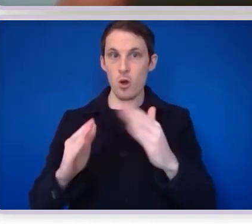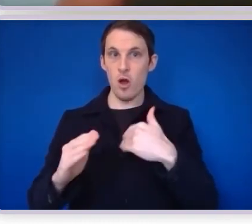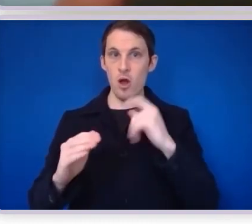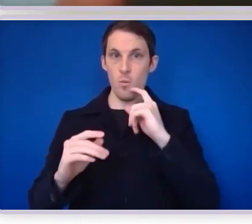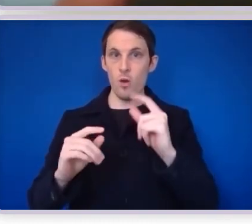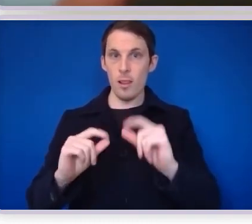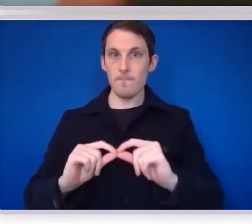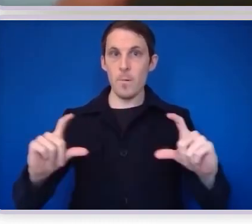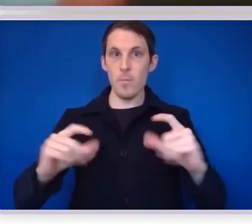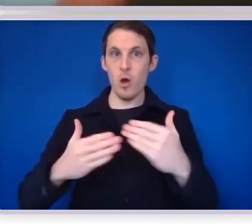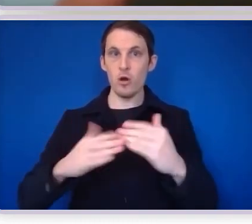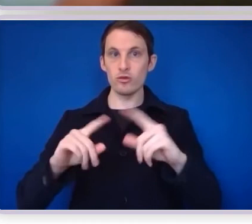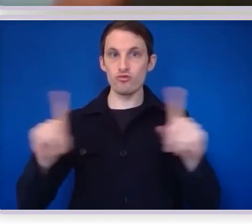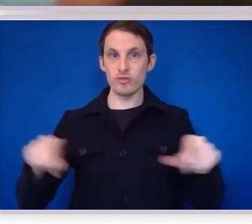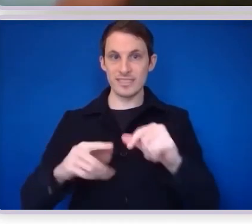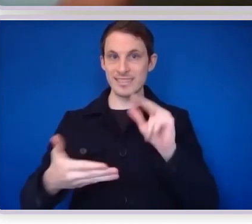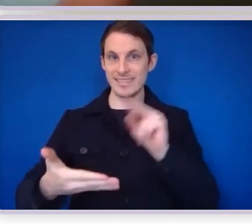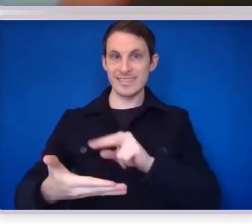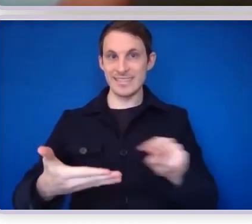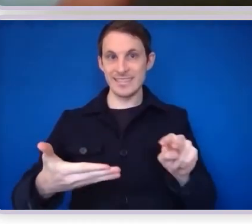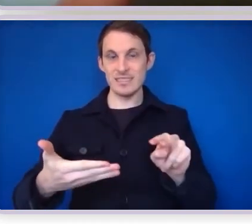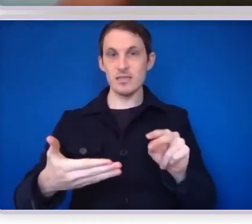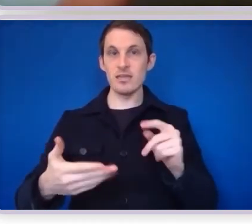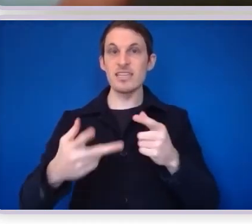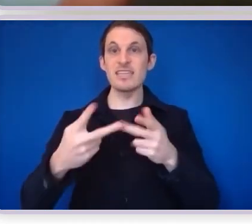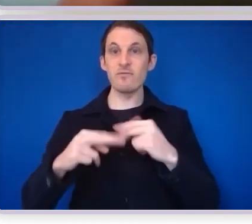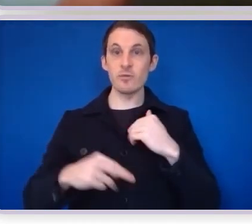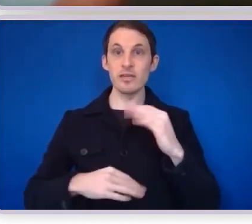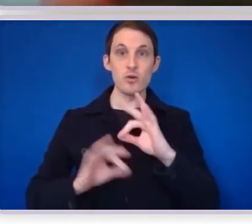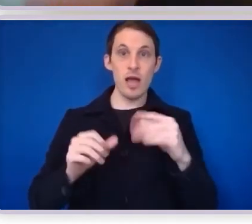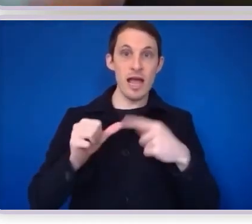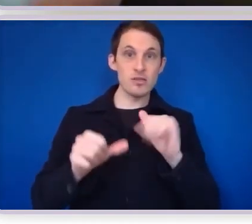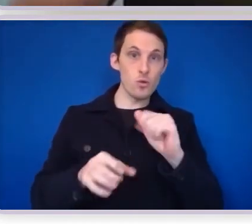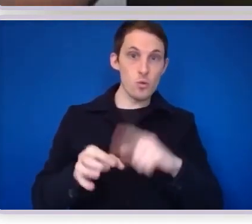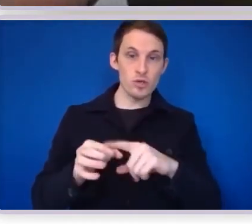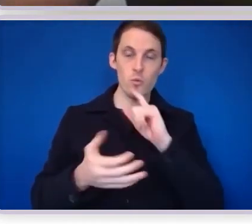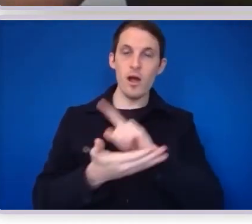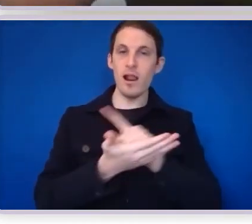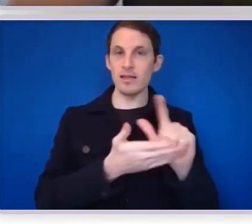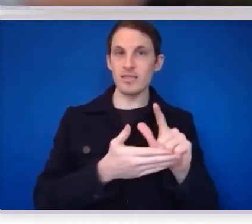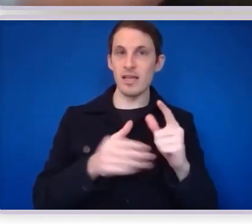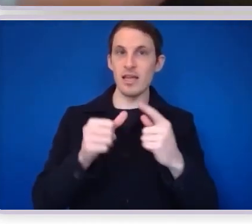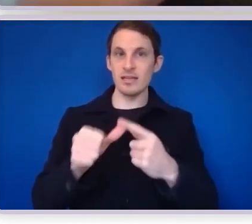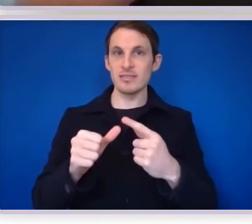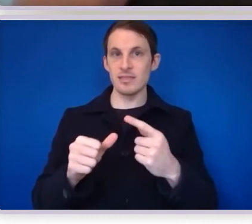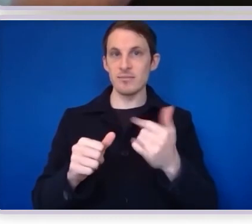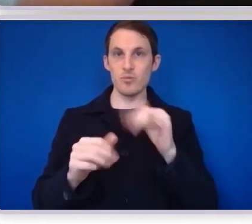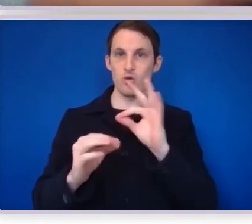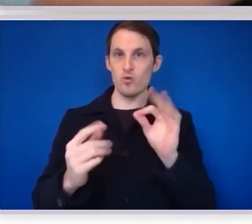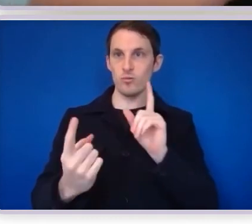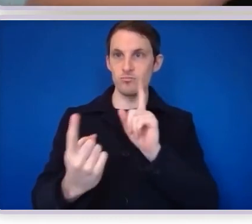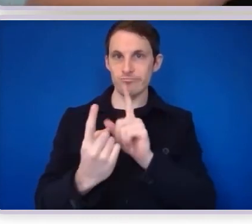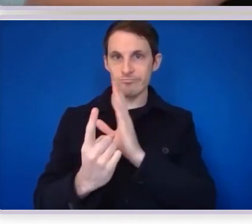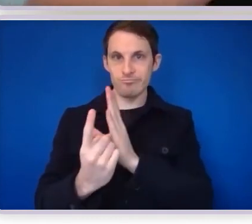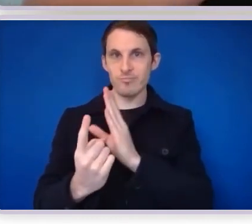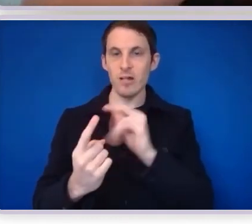through them. If we don't answer all of them, we will get back to you later. Probably not personally, but we'll put them all on a page so that